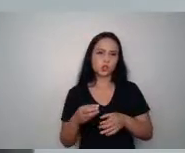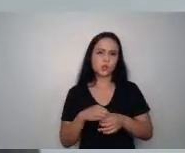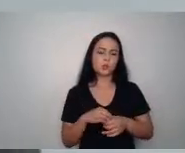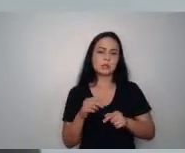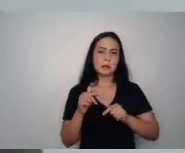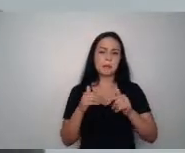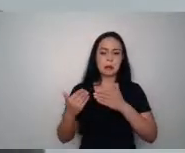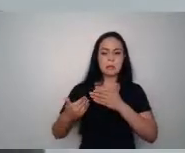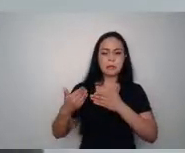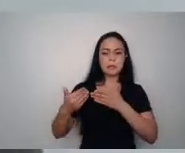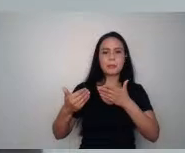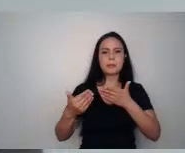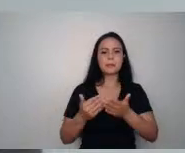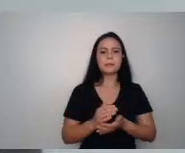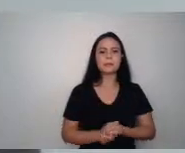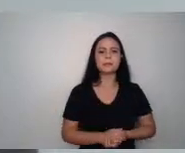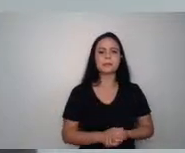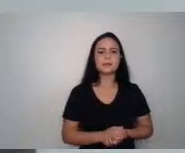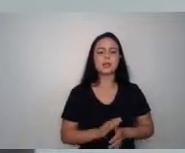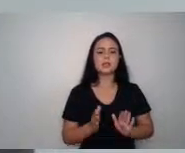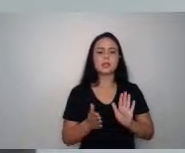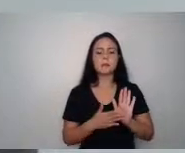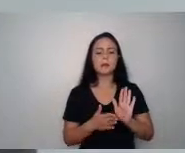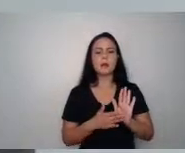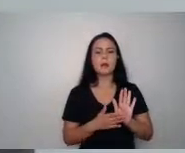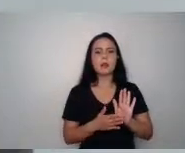And then you have the temporary work,